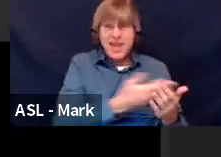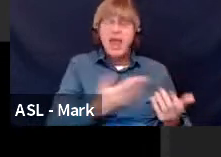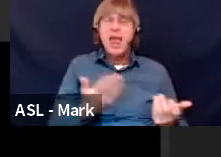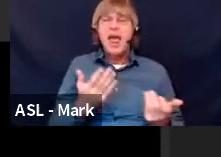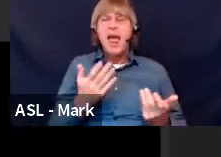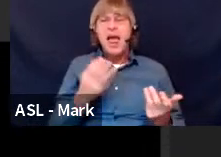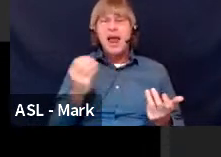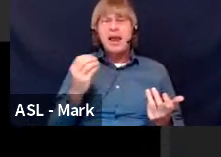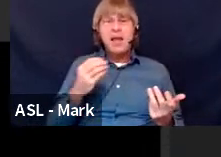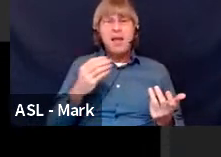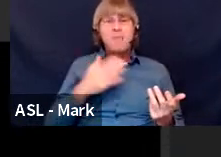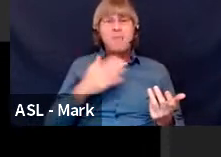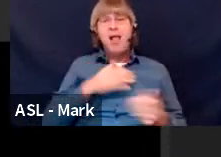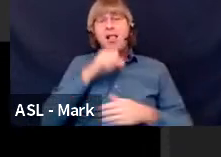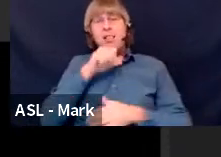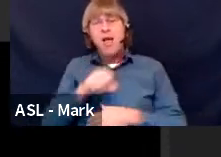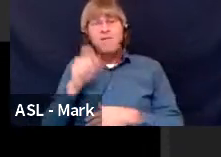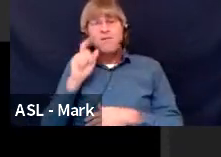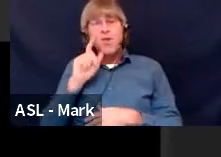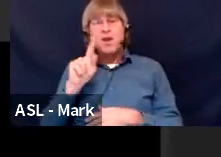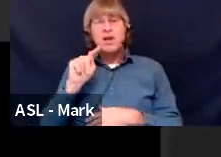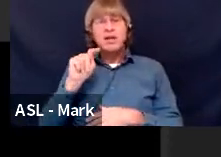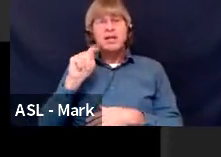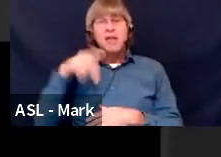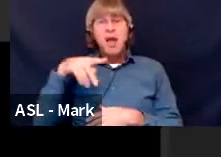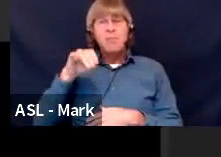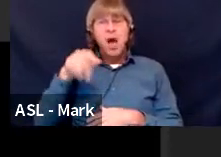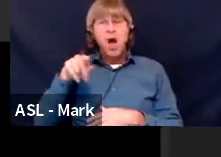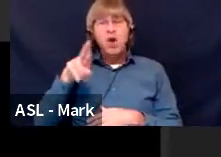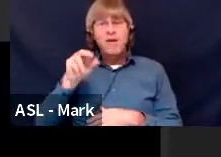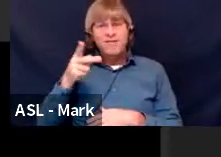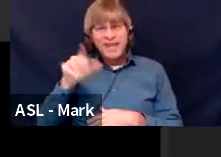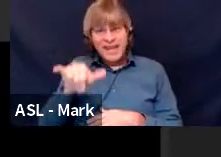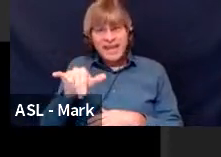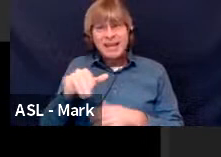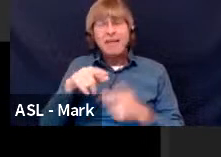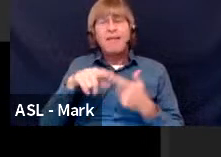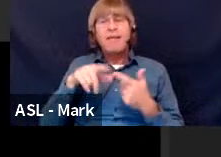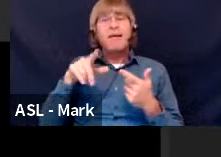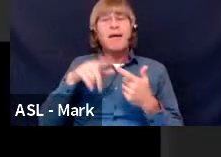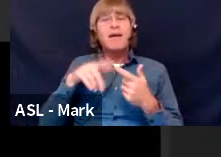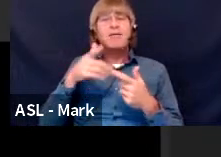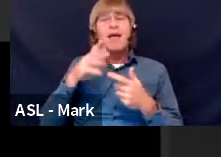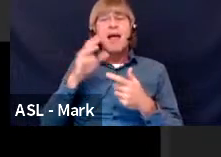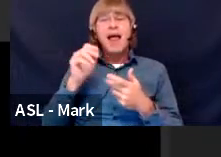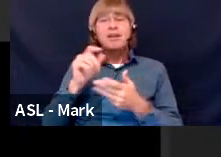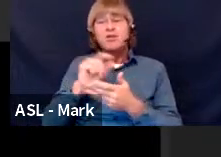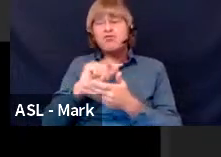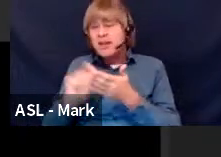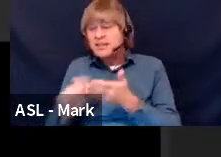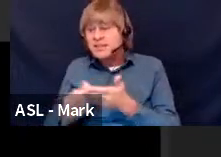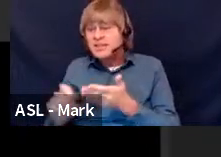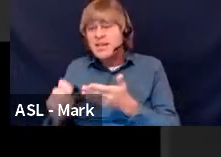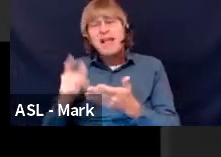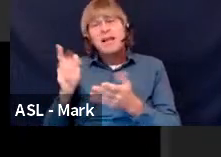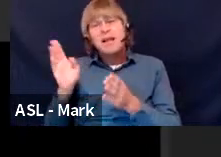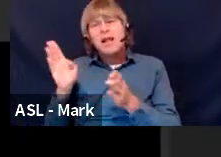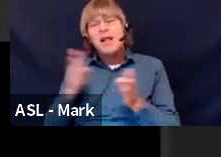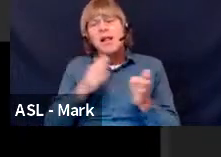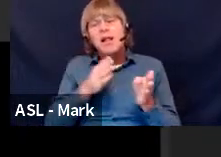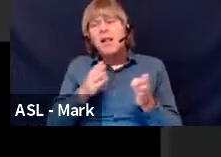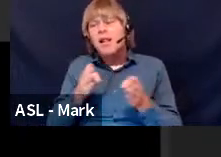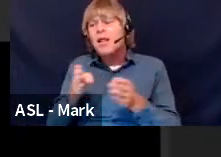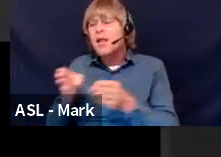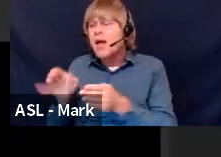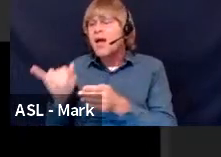And my love for typography and my love for great composition leaned into me